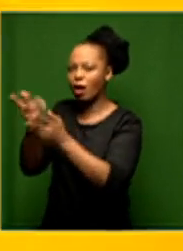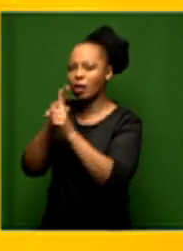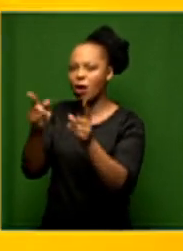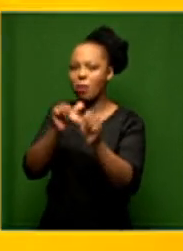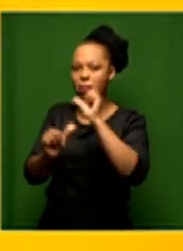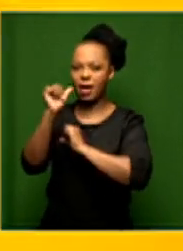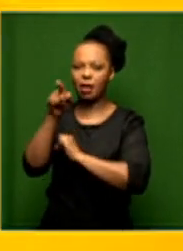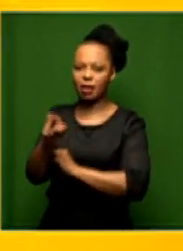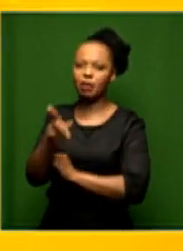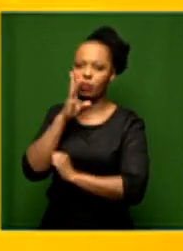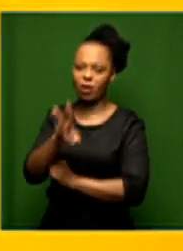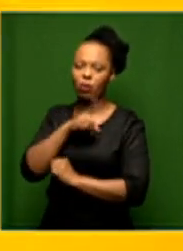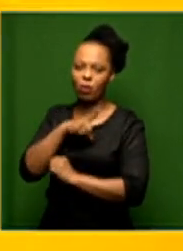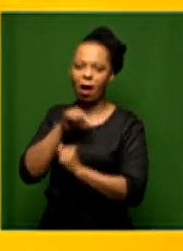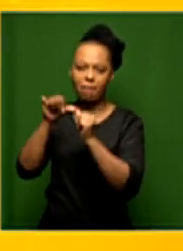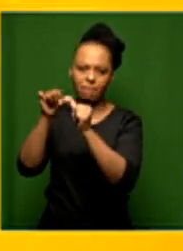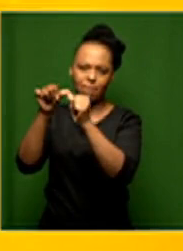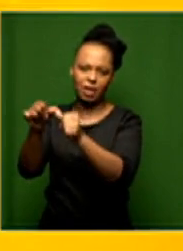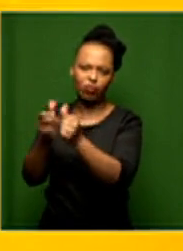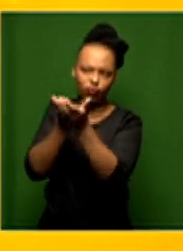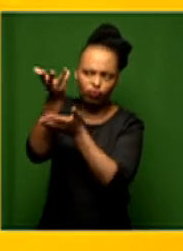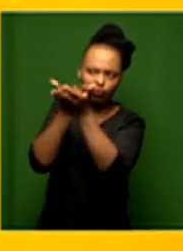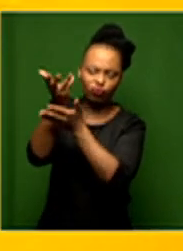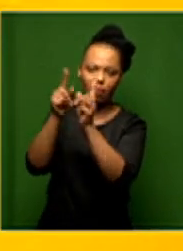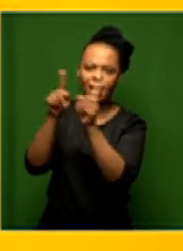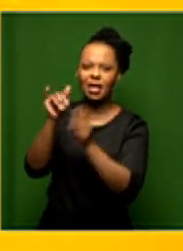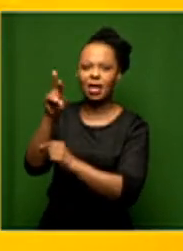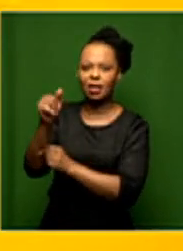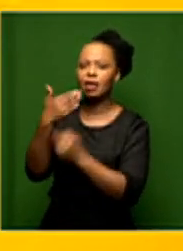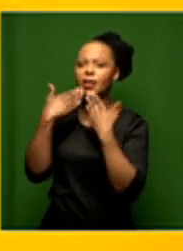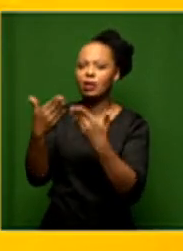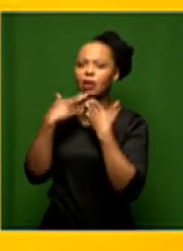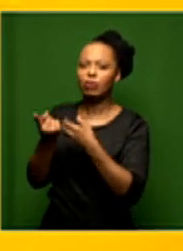this is a conversation that's still up in the air at the moment. But Ayanda, thank you. Thanks for being with us this morning.